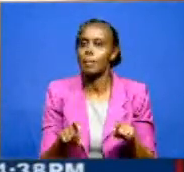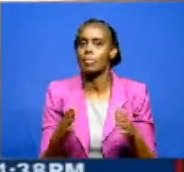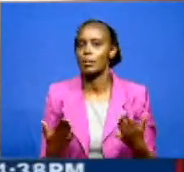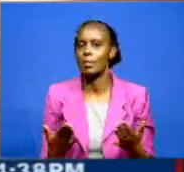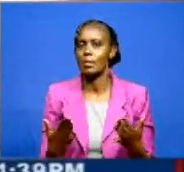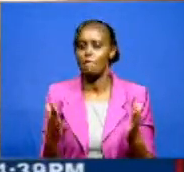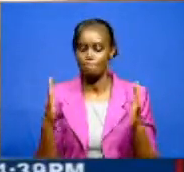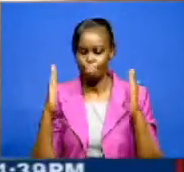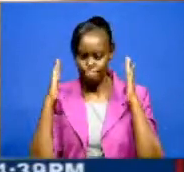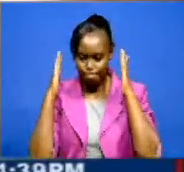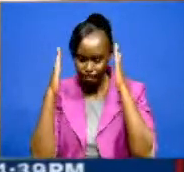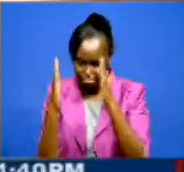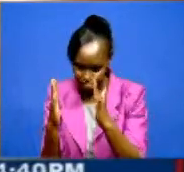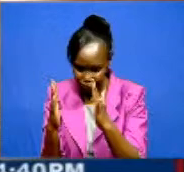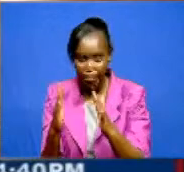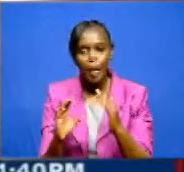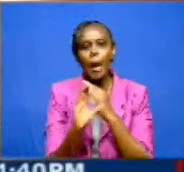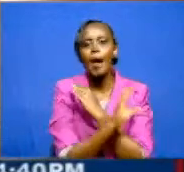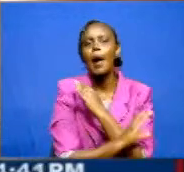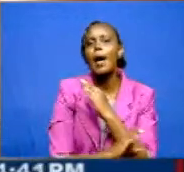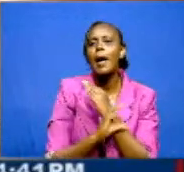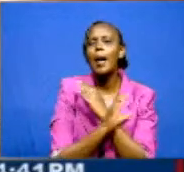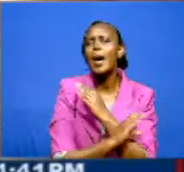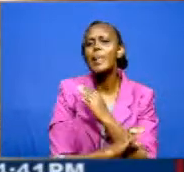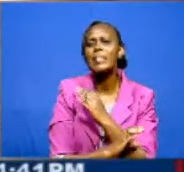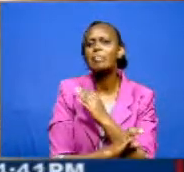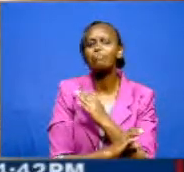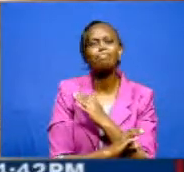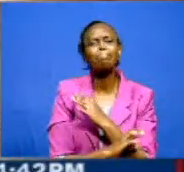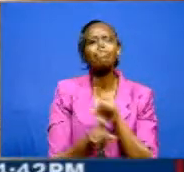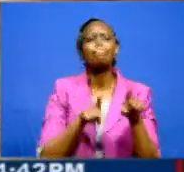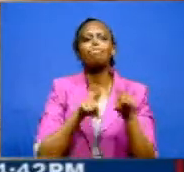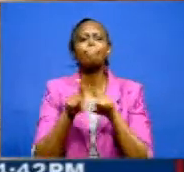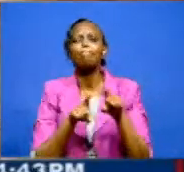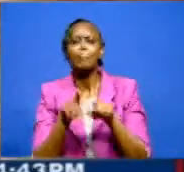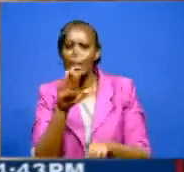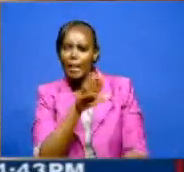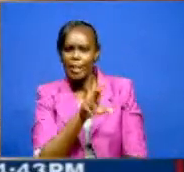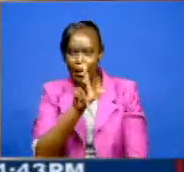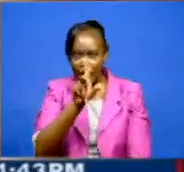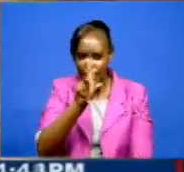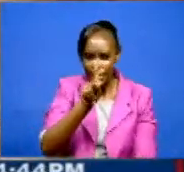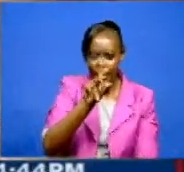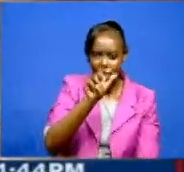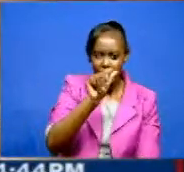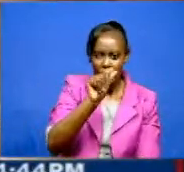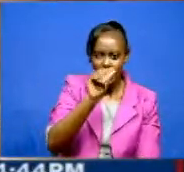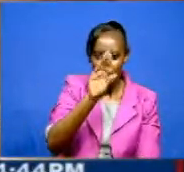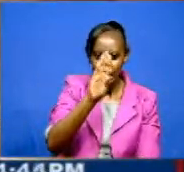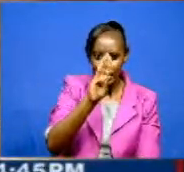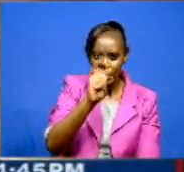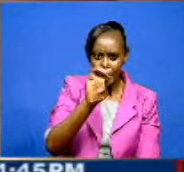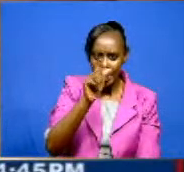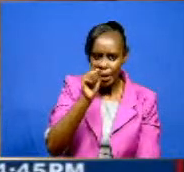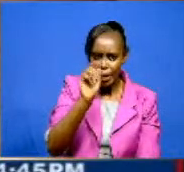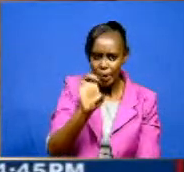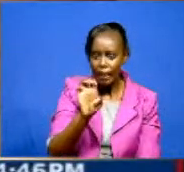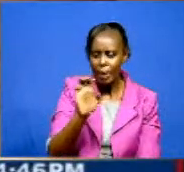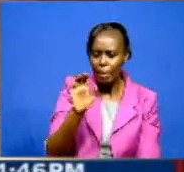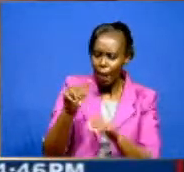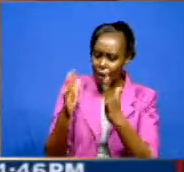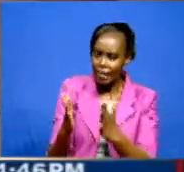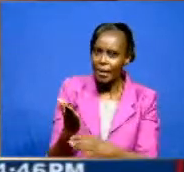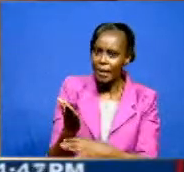be focused. This country, just go to Kabete, that veterinary where we train agriculturalists.